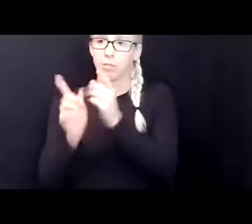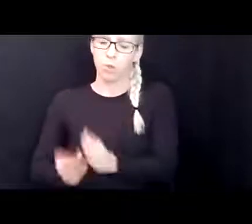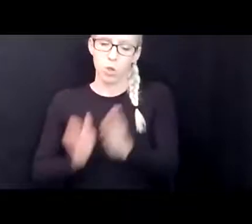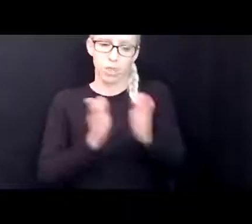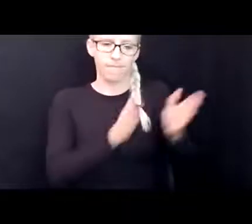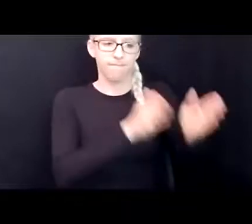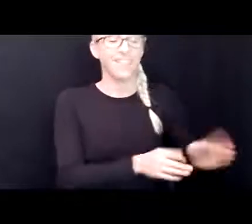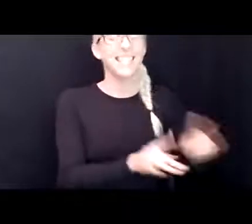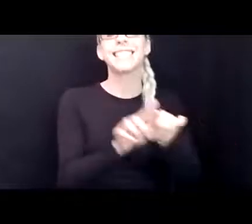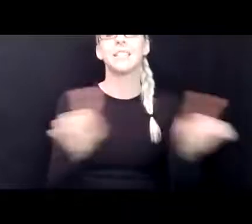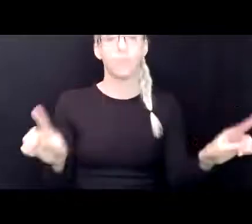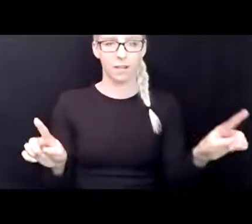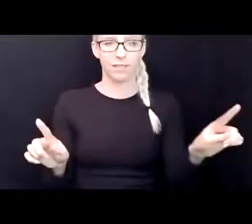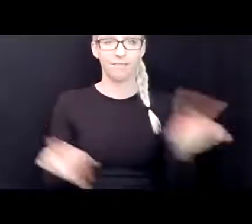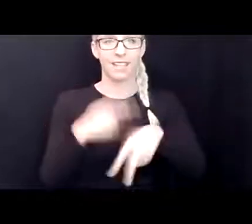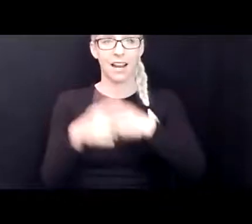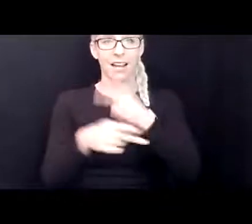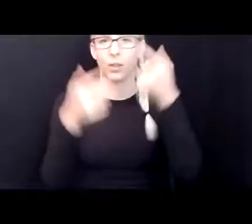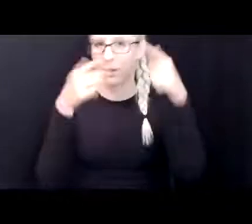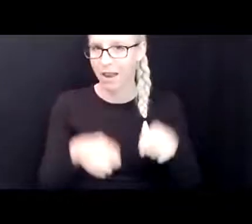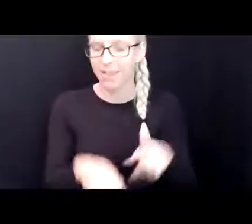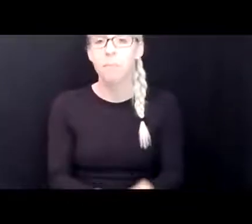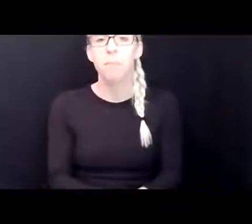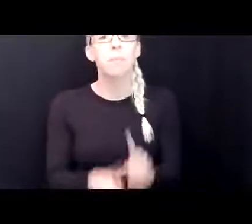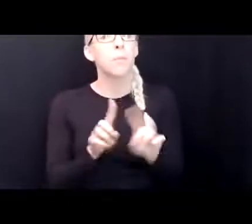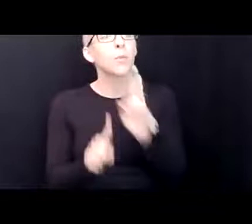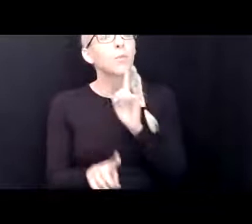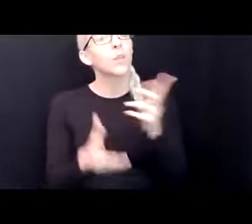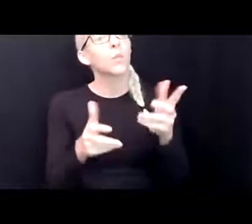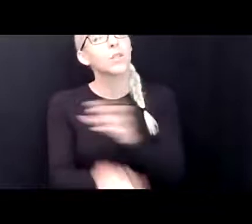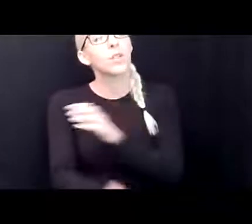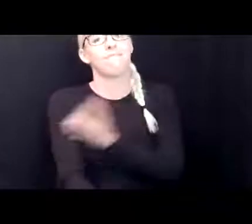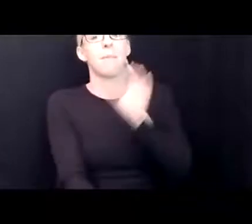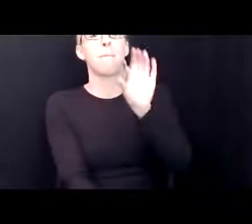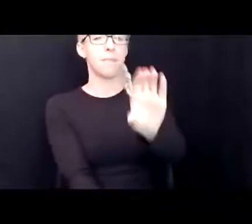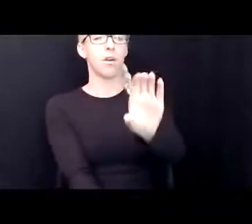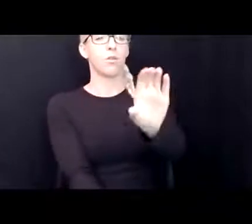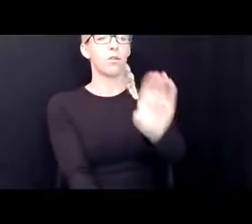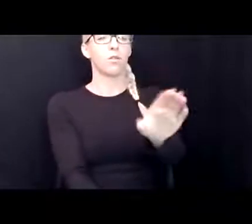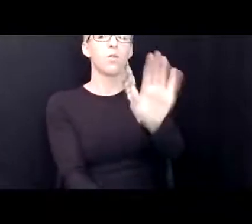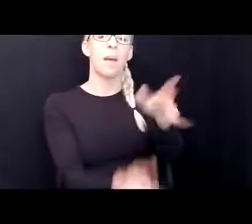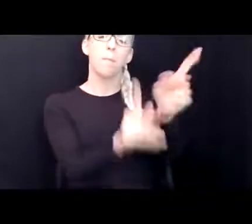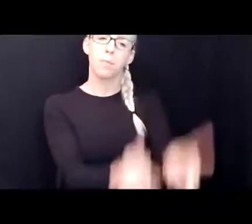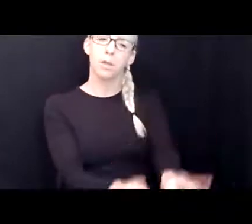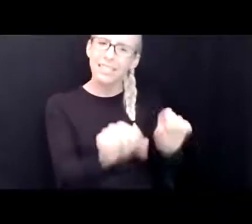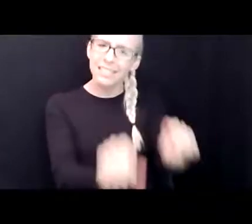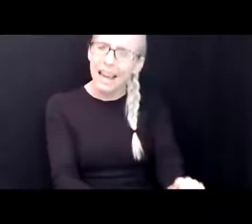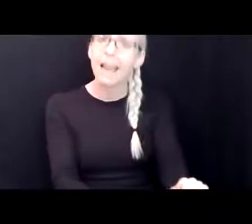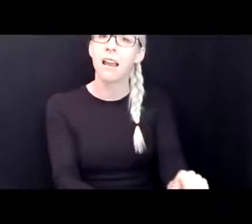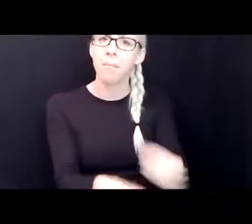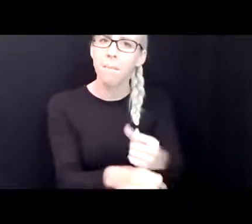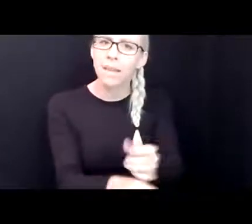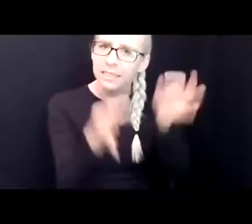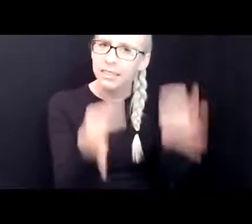But working through empowering that individual to still continue to make decisions for themselves with, again, the same sort of